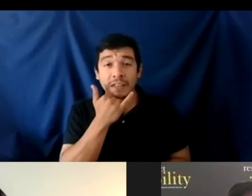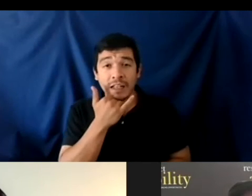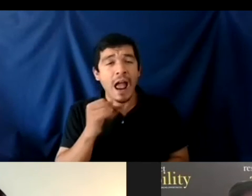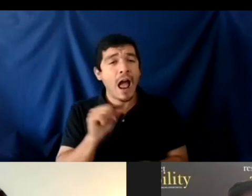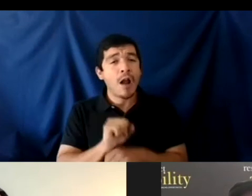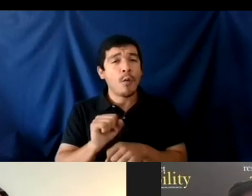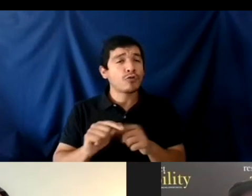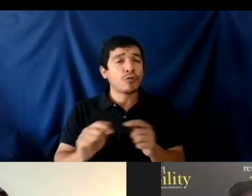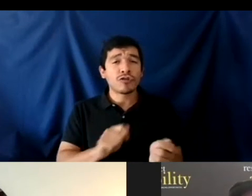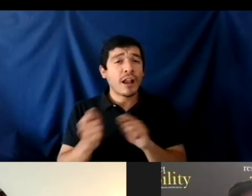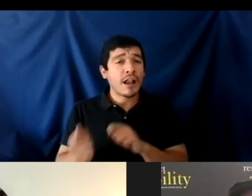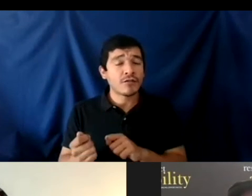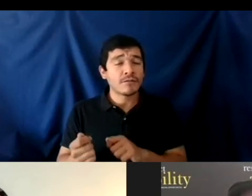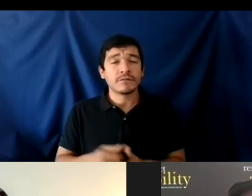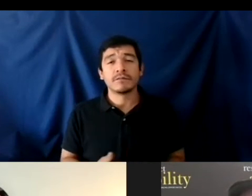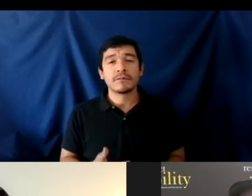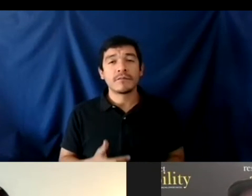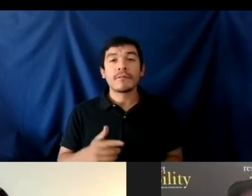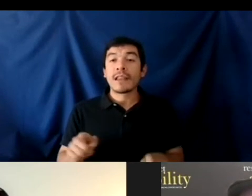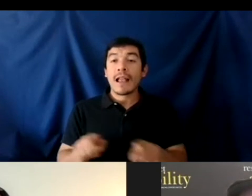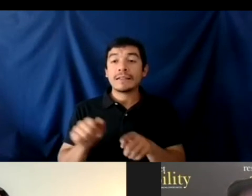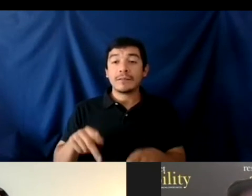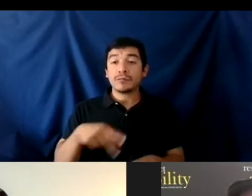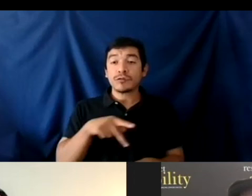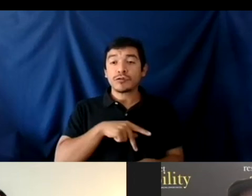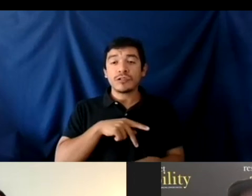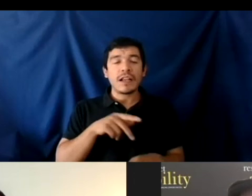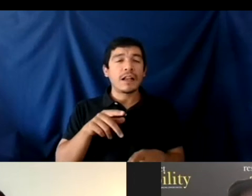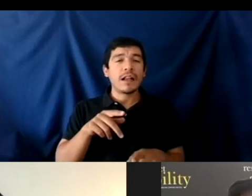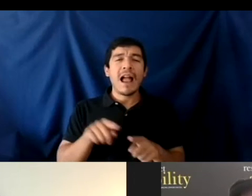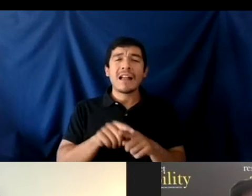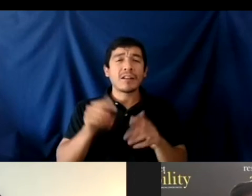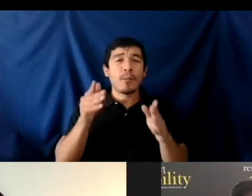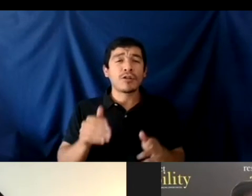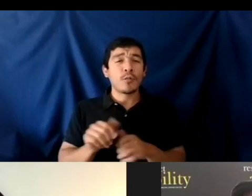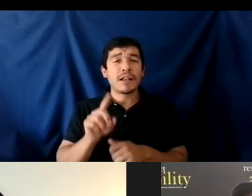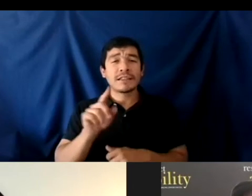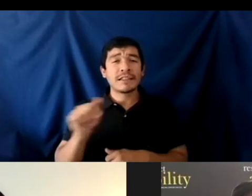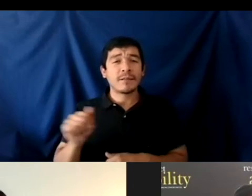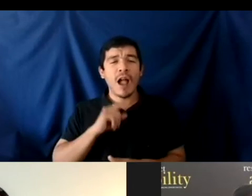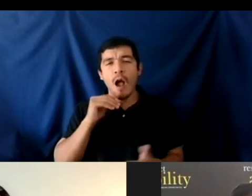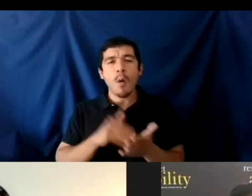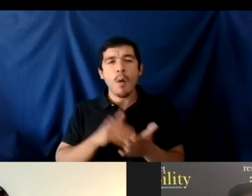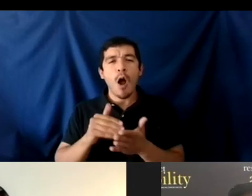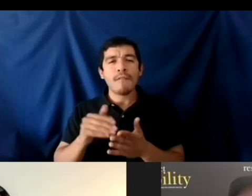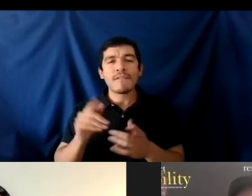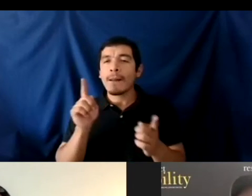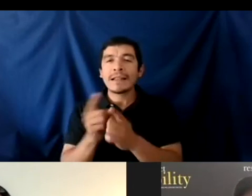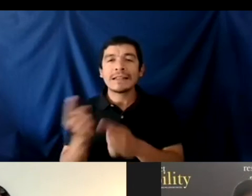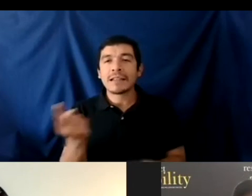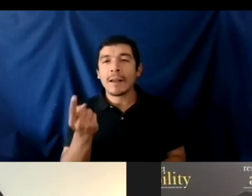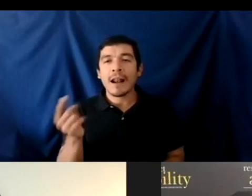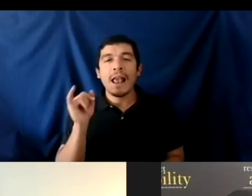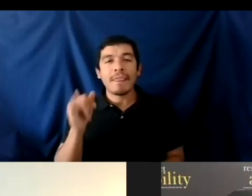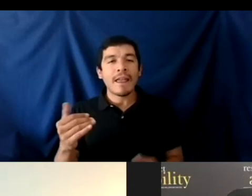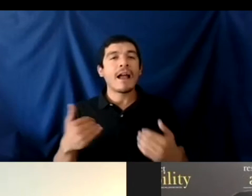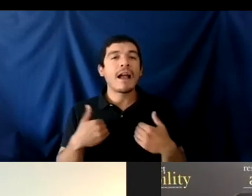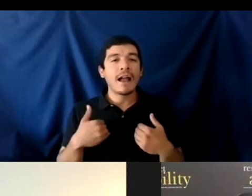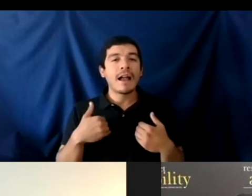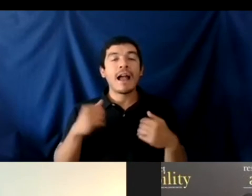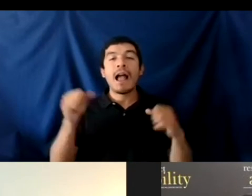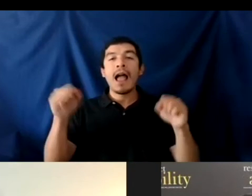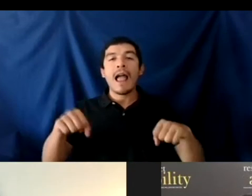to correct them. Just as a person with a disability, I'll often come come across somebody that has,